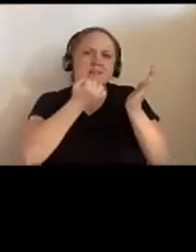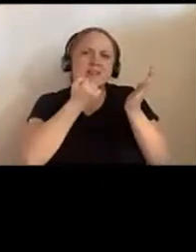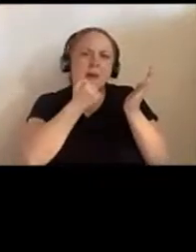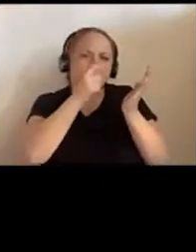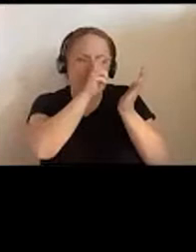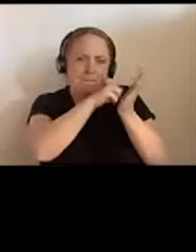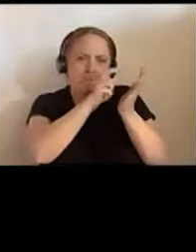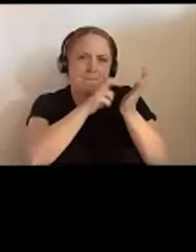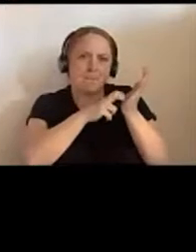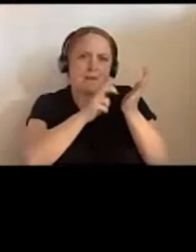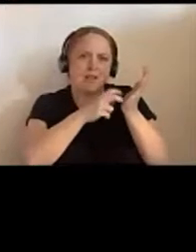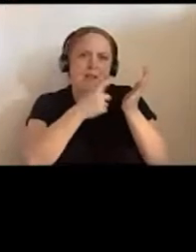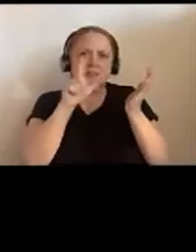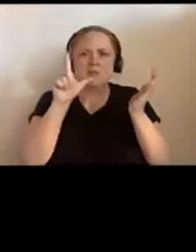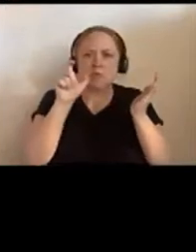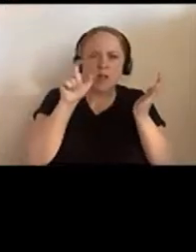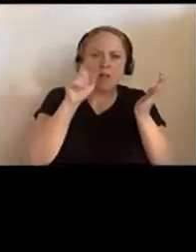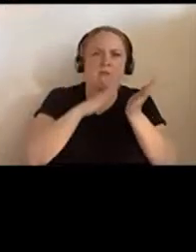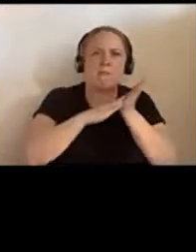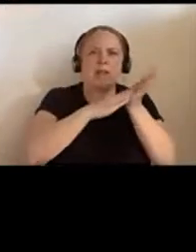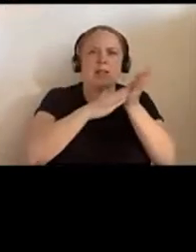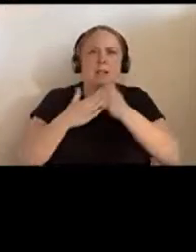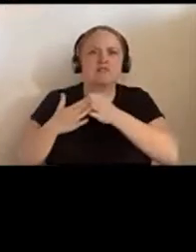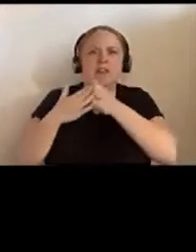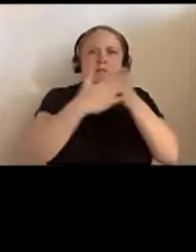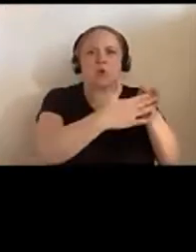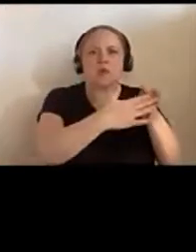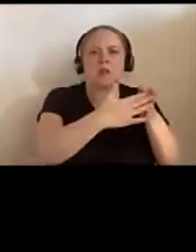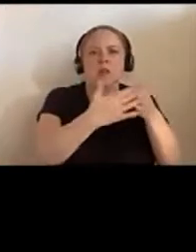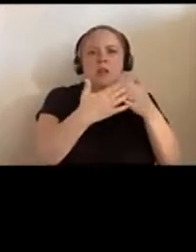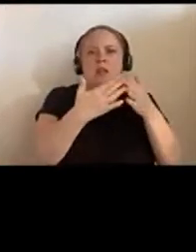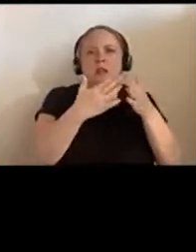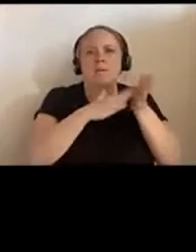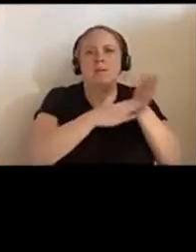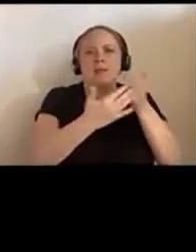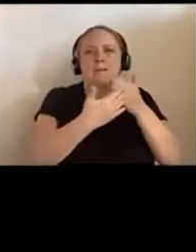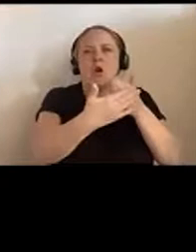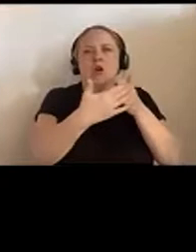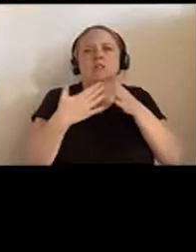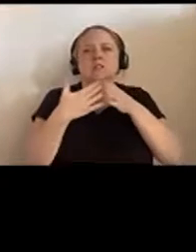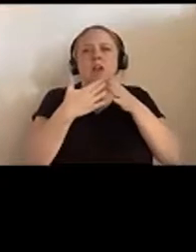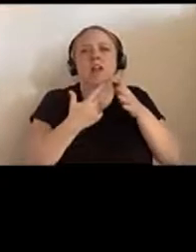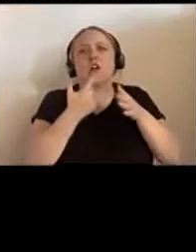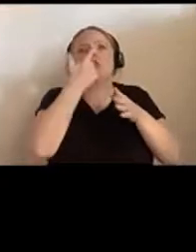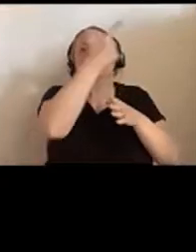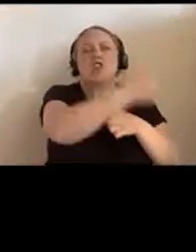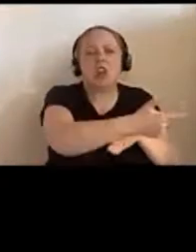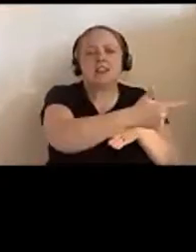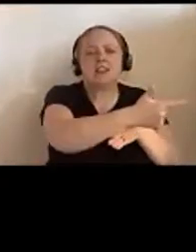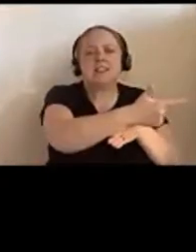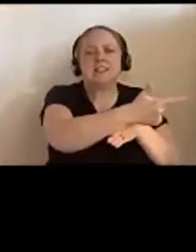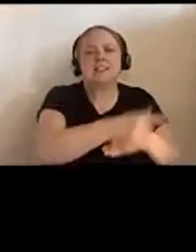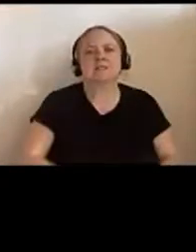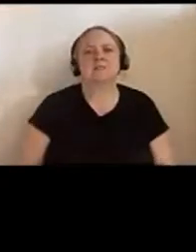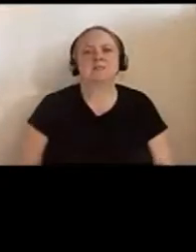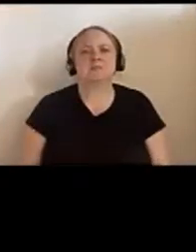like approximately 12 million transported, millions more died just on the journey to be transported.